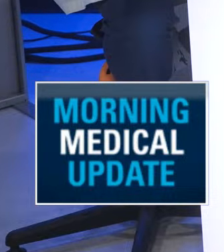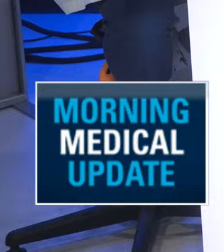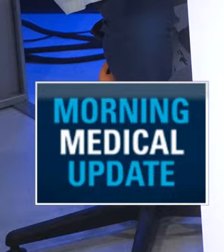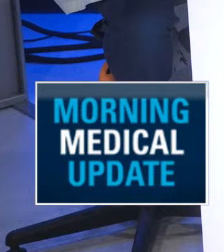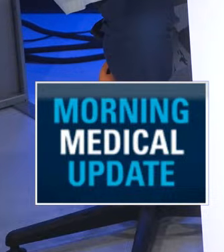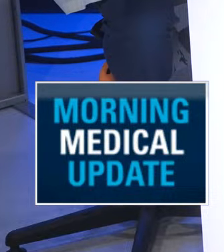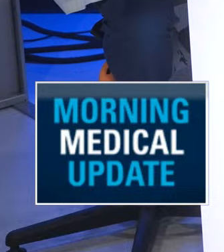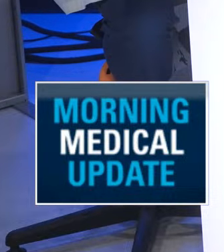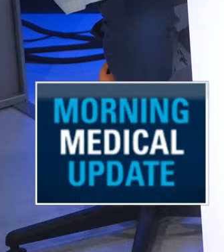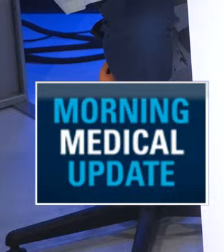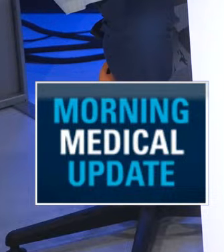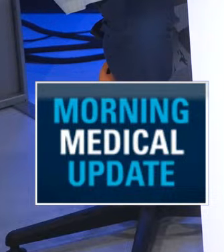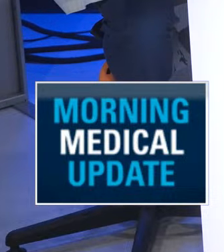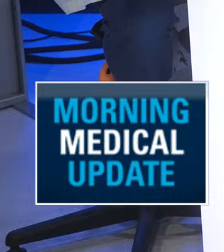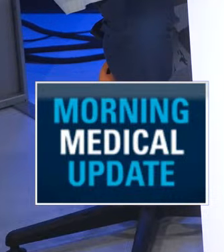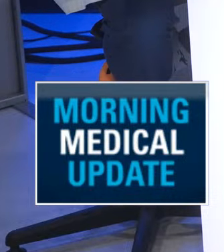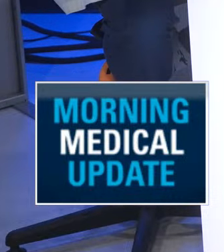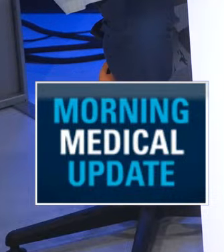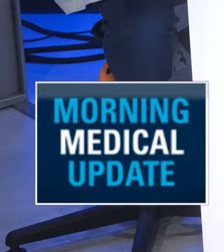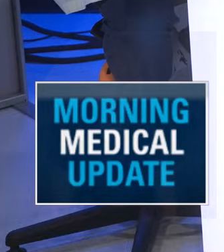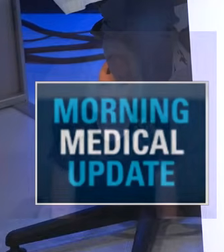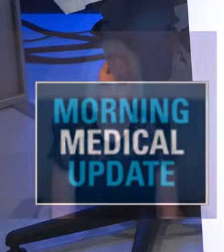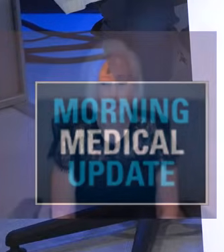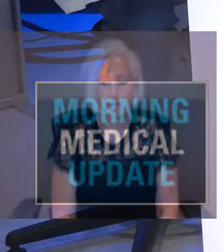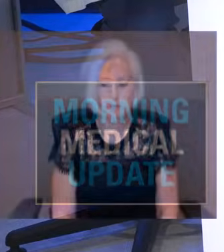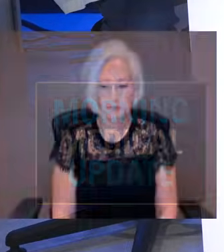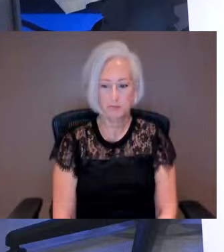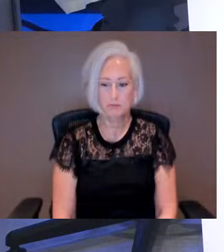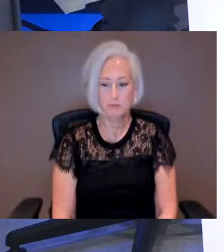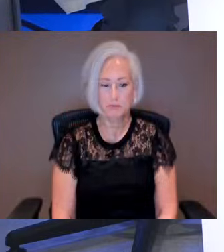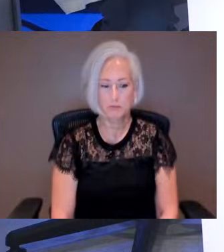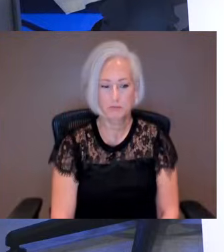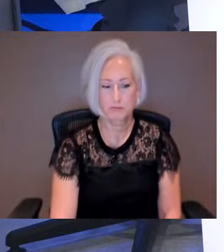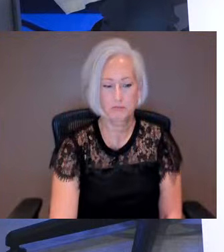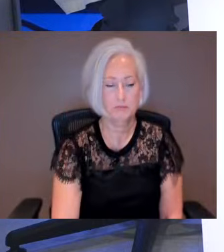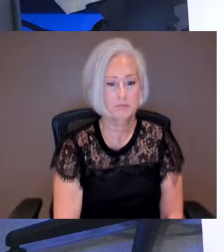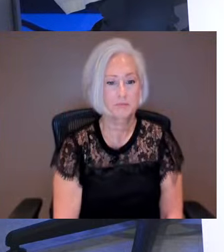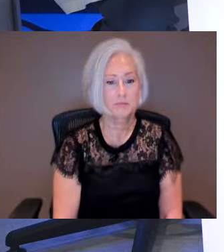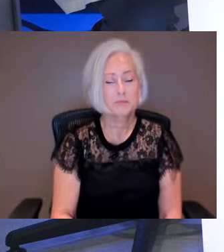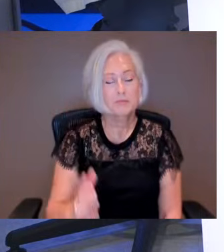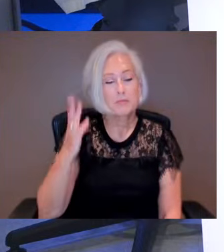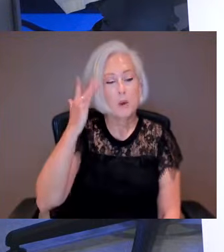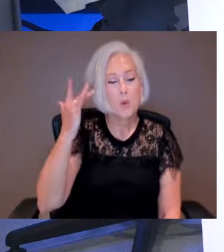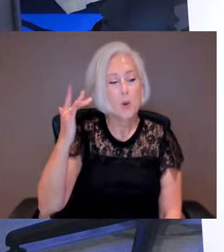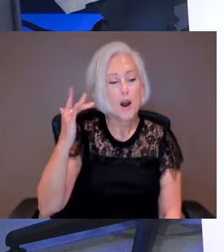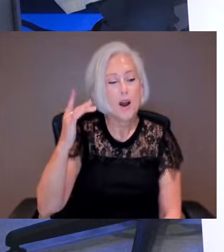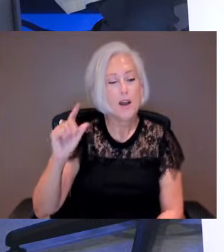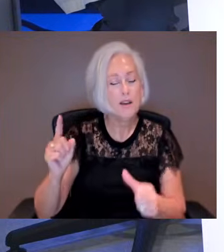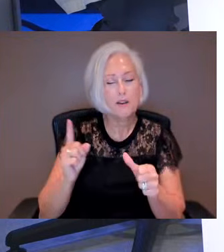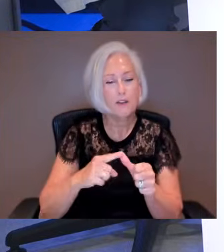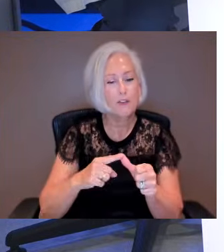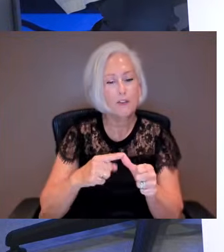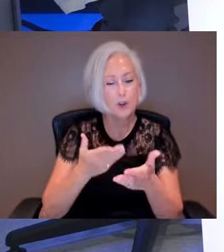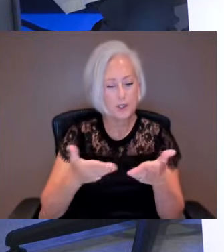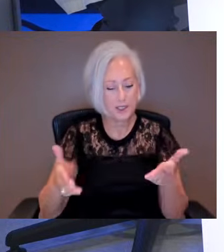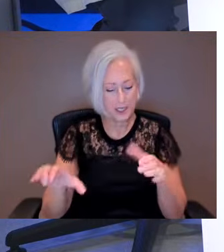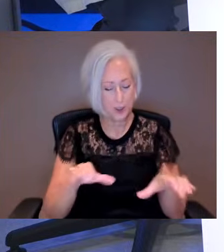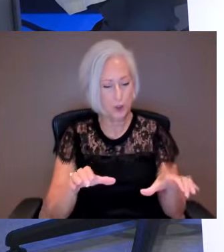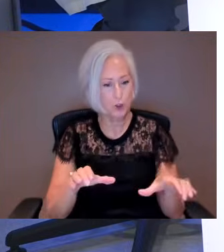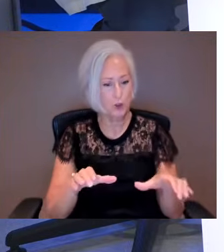surrounding lymph nodes. Why is surgery often the first step when treating renal cell carcinoma, or is it always the first